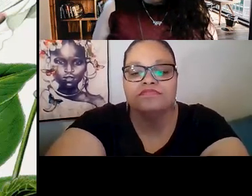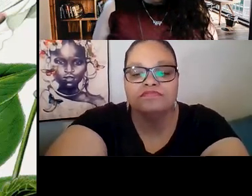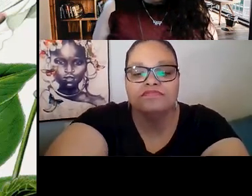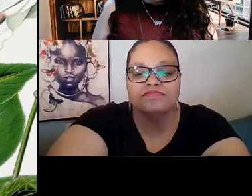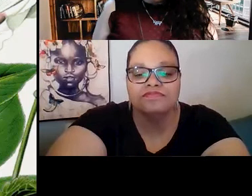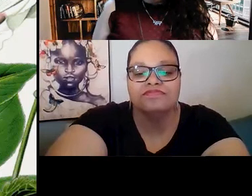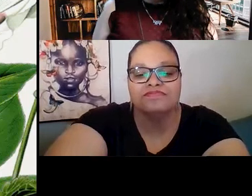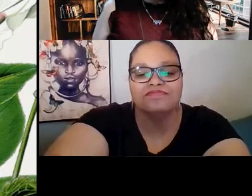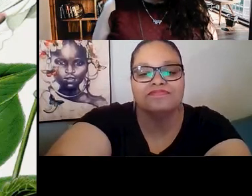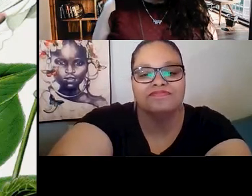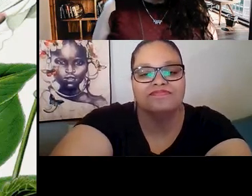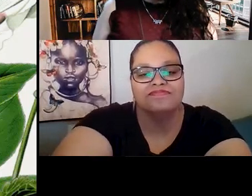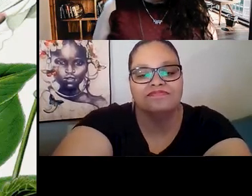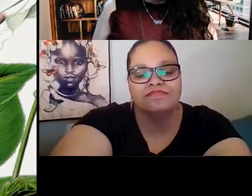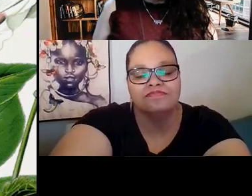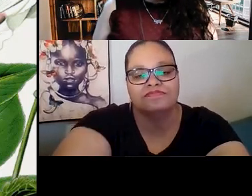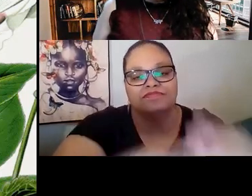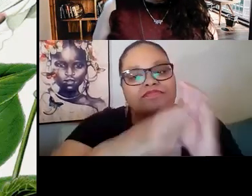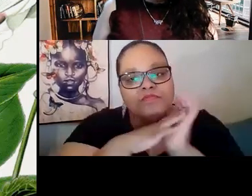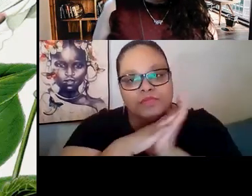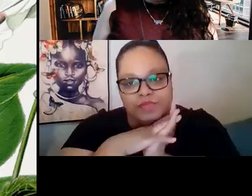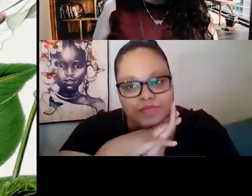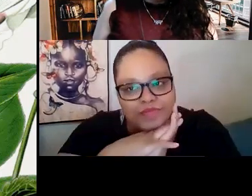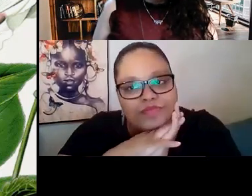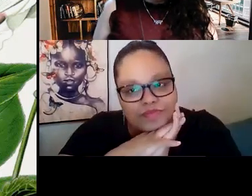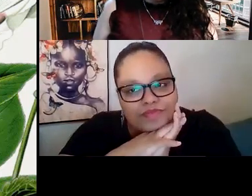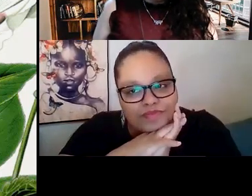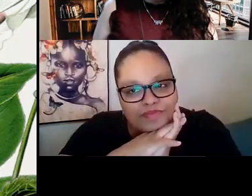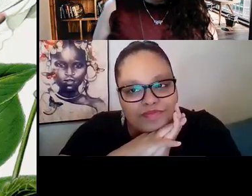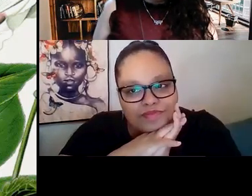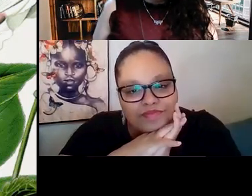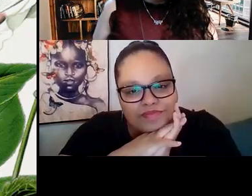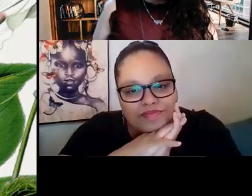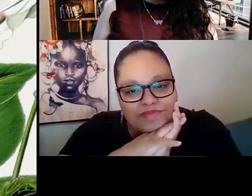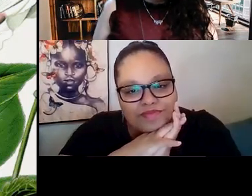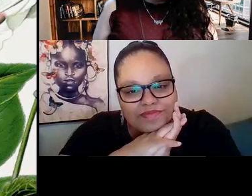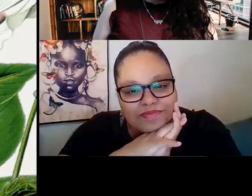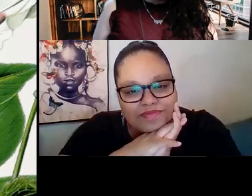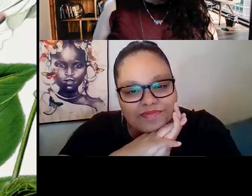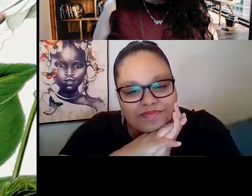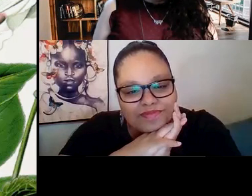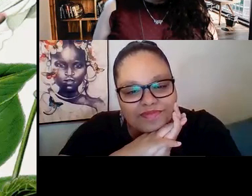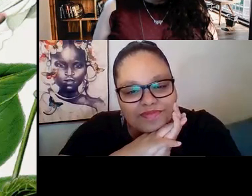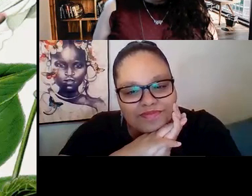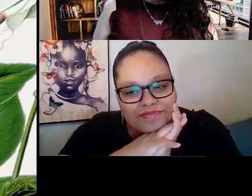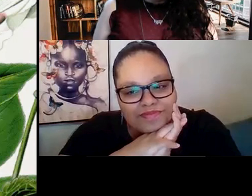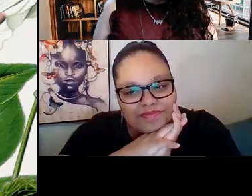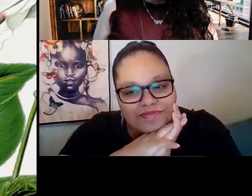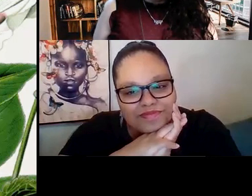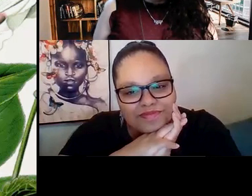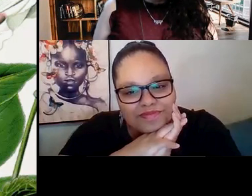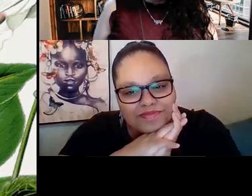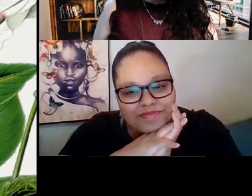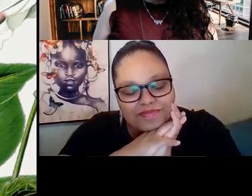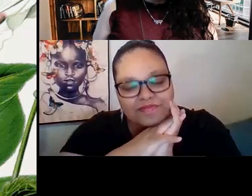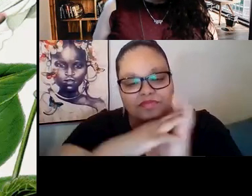love. I must turn to hating my fat body, the one I dance with, the one I play baseball with, the